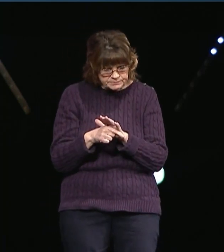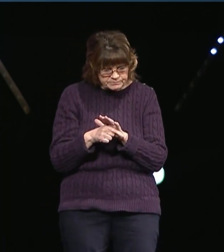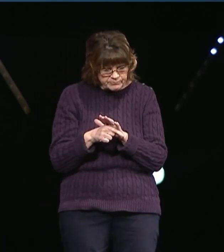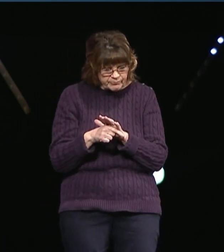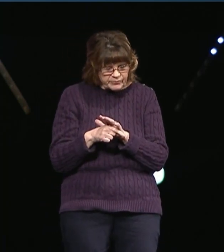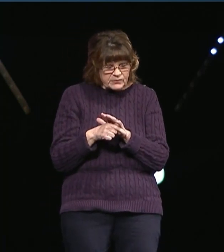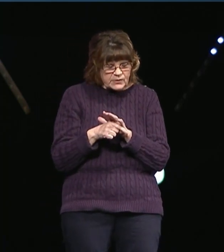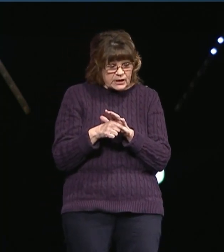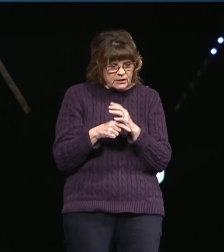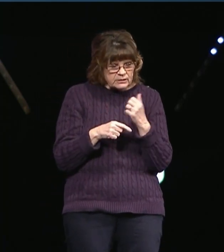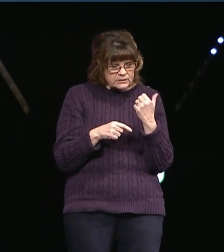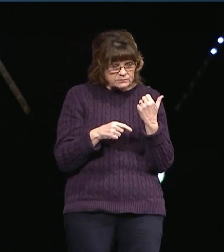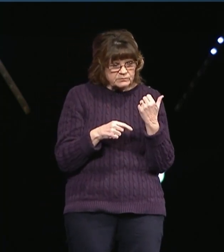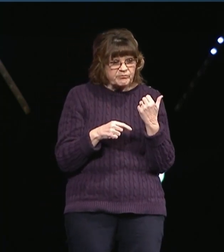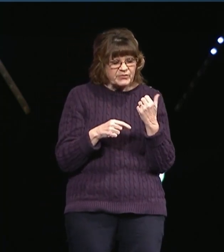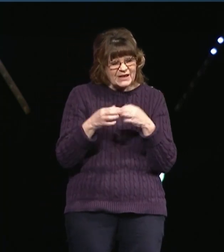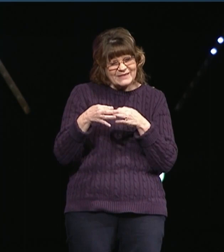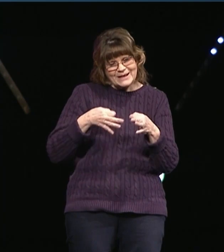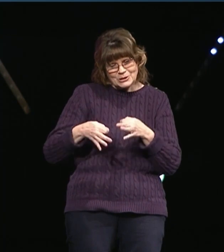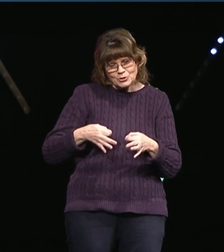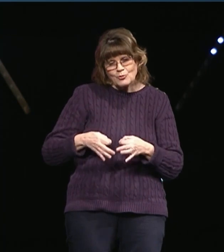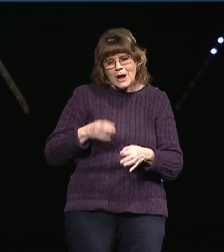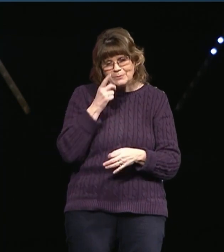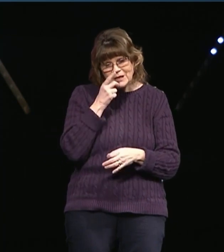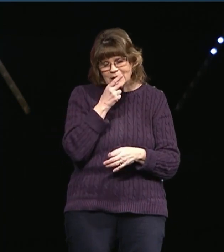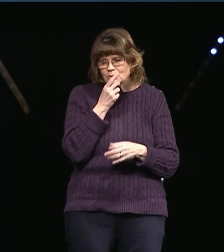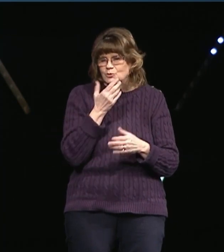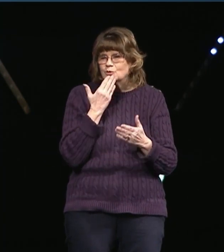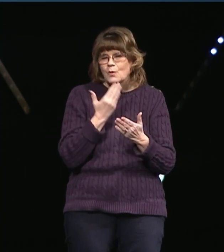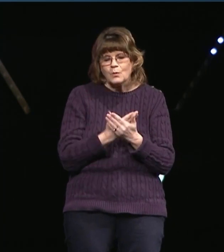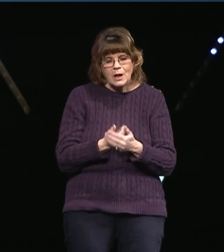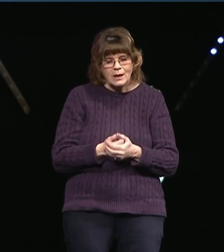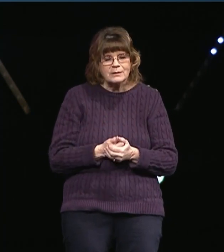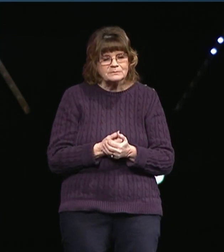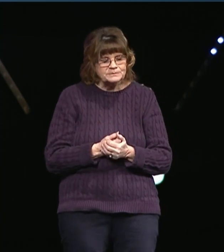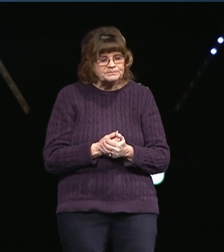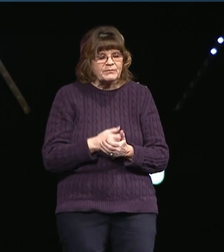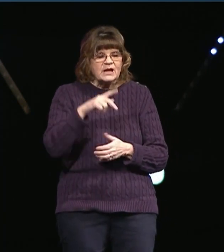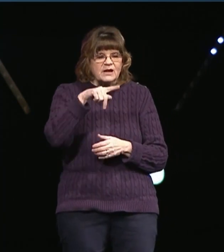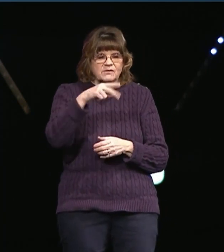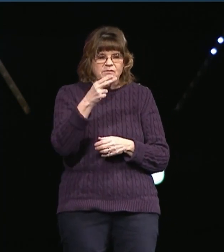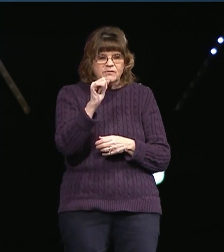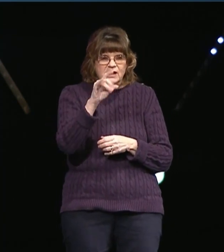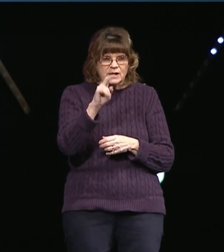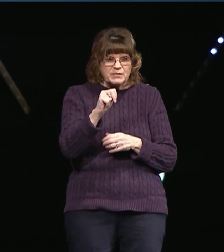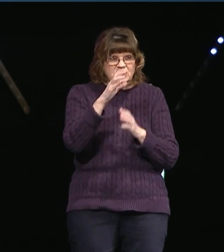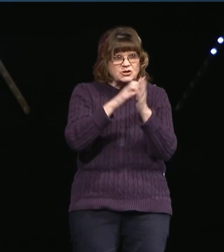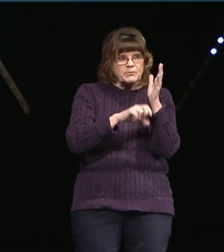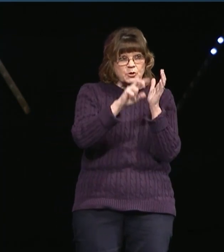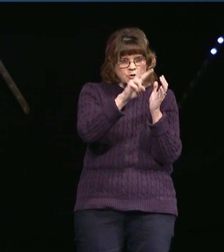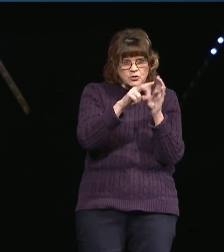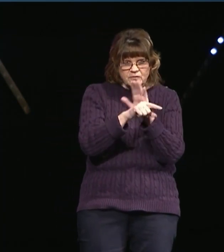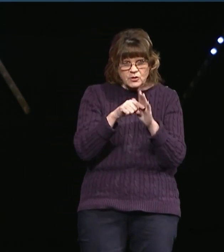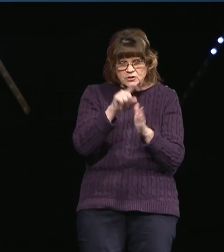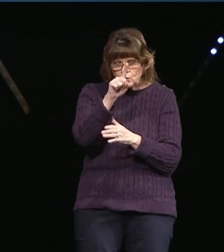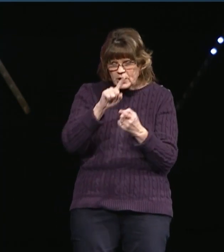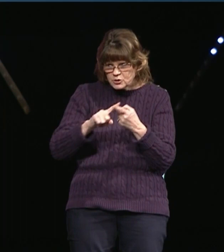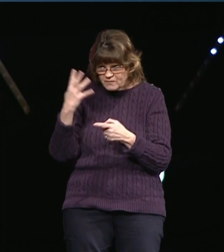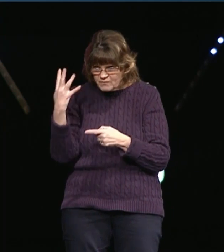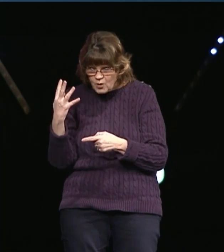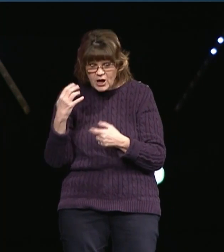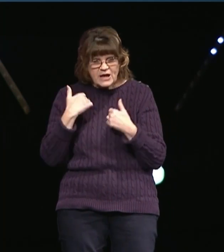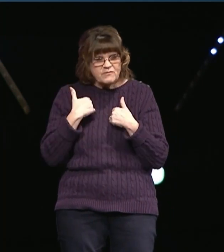the last few of them kind of describe Dennis so well. Philippians chapter 2, verse 1 through 4. Therefore, if you